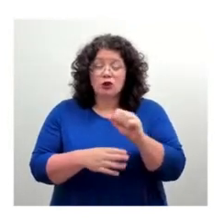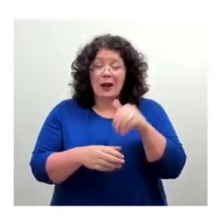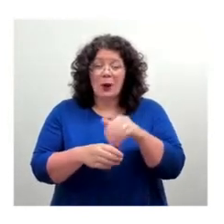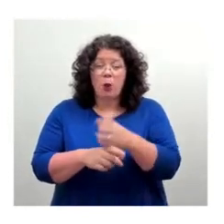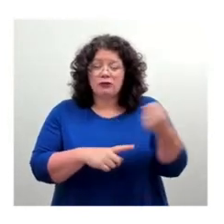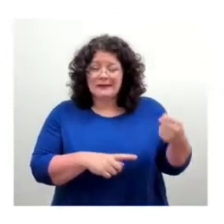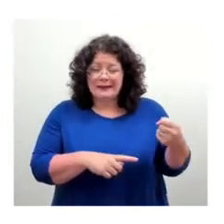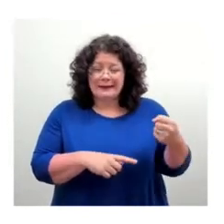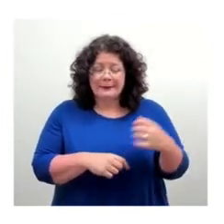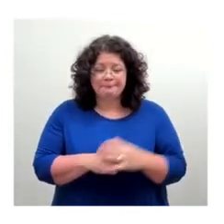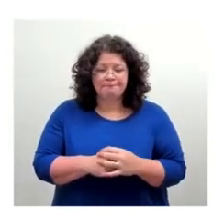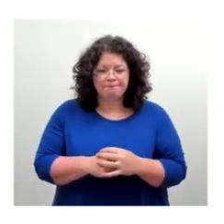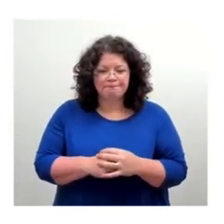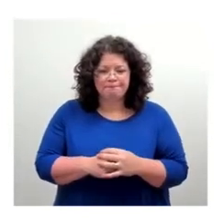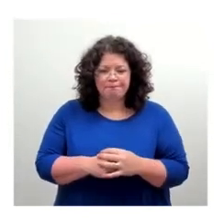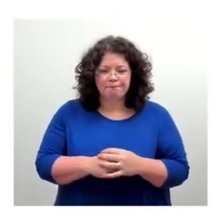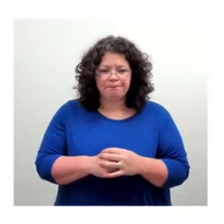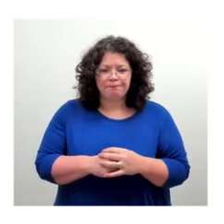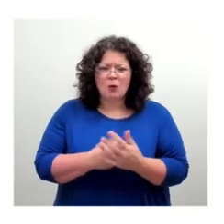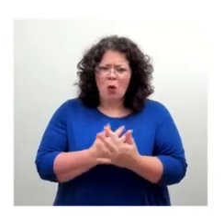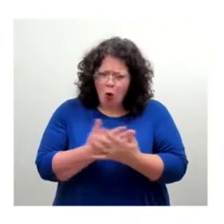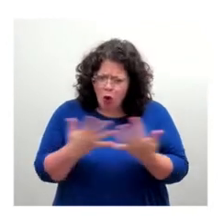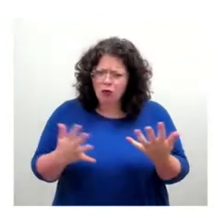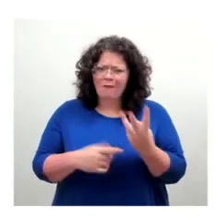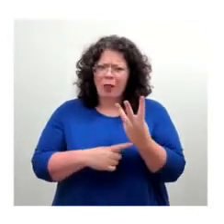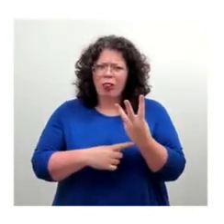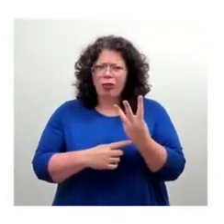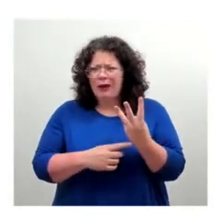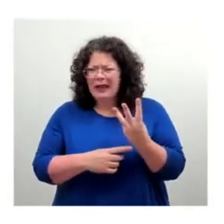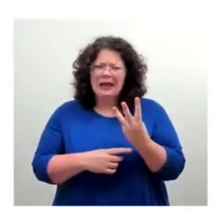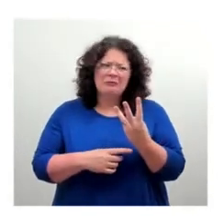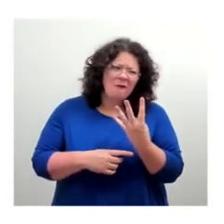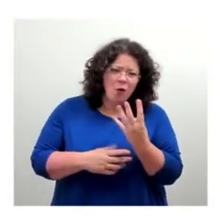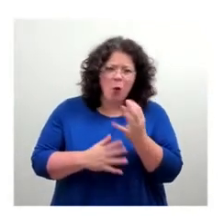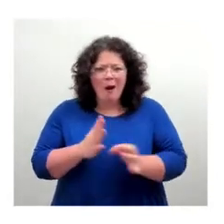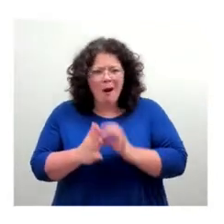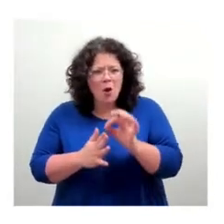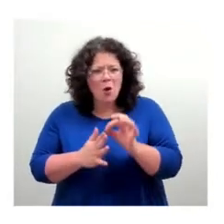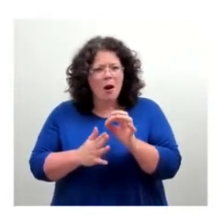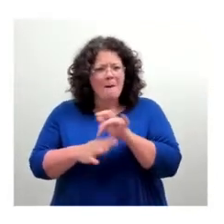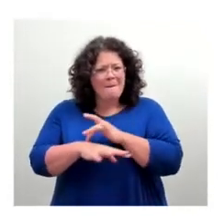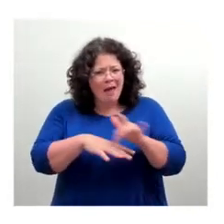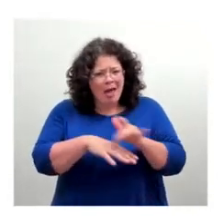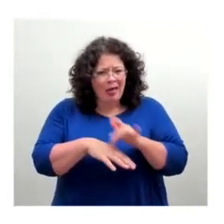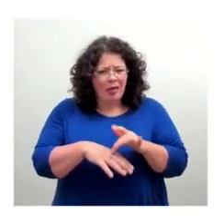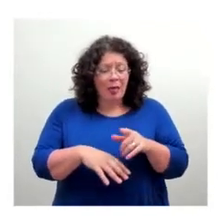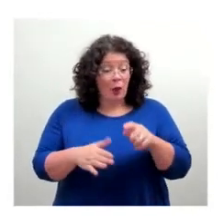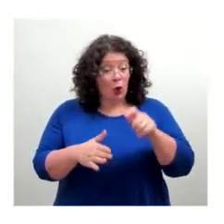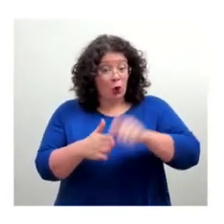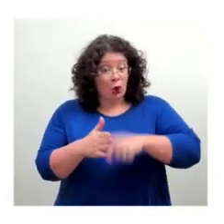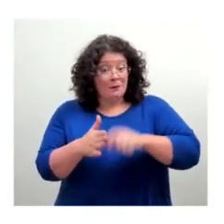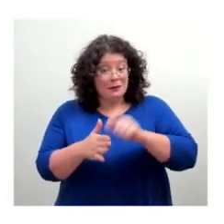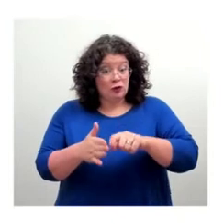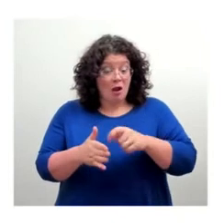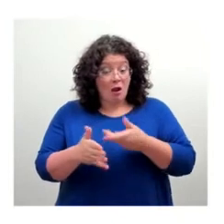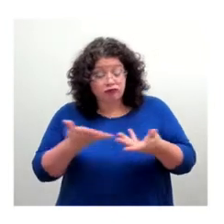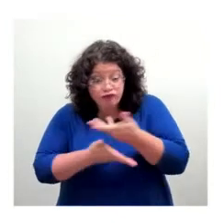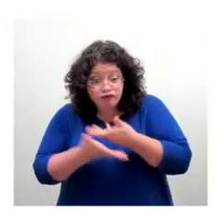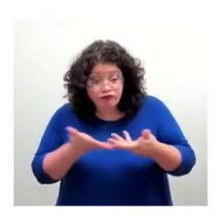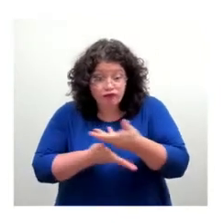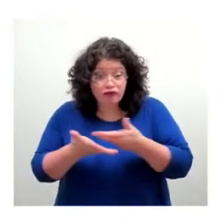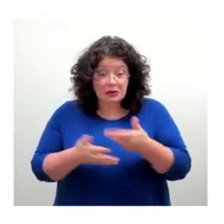them carrying AD. So there's obviously been a lot of changes, and whilst there's been